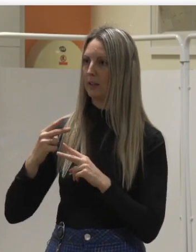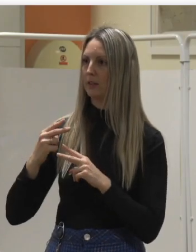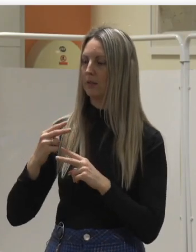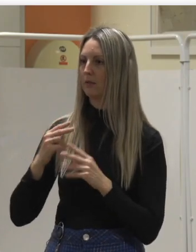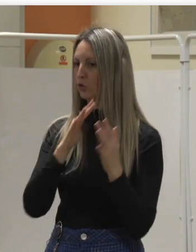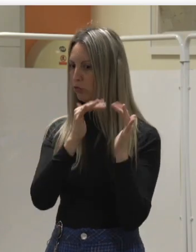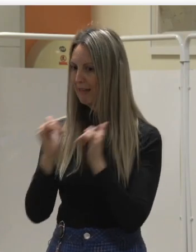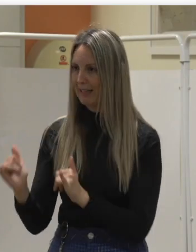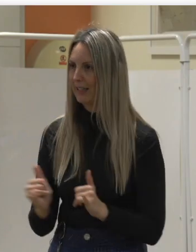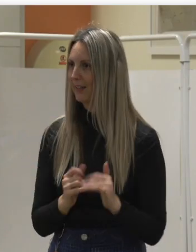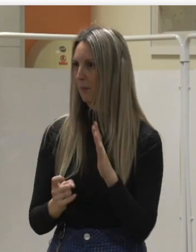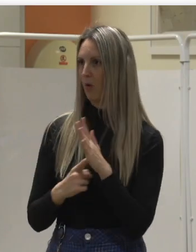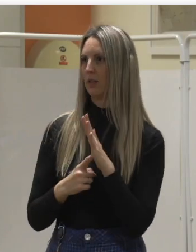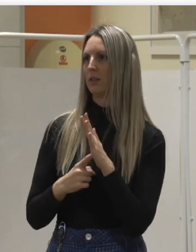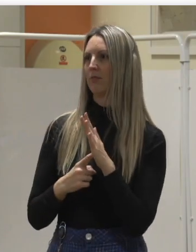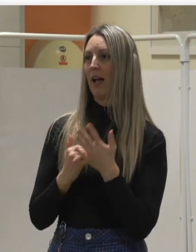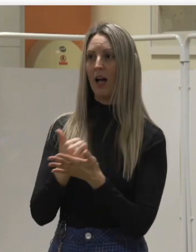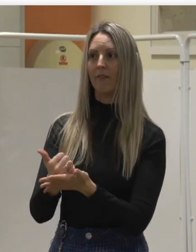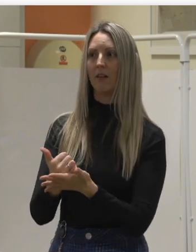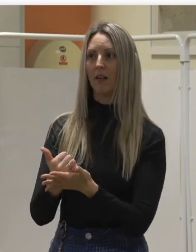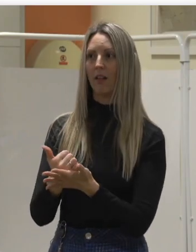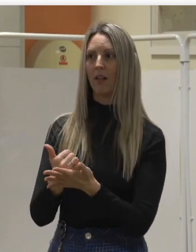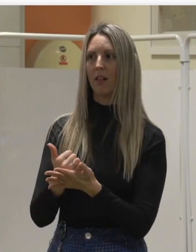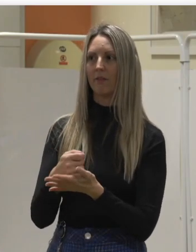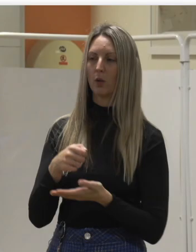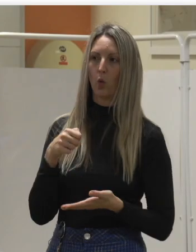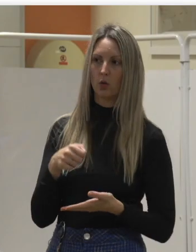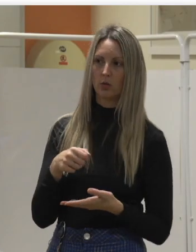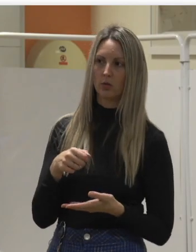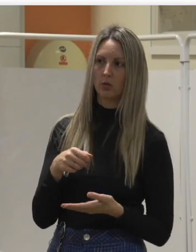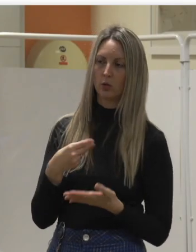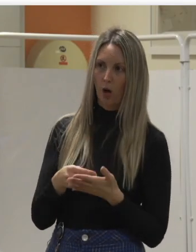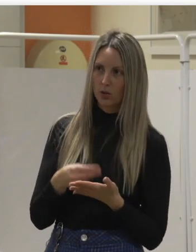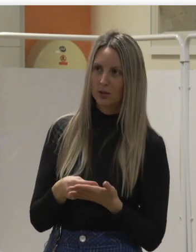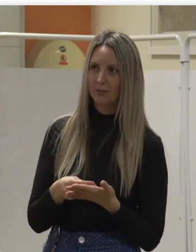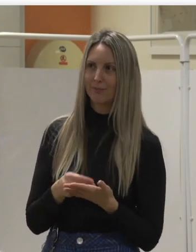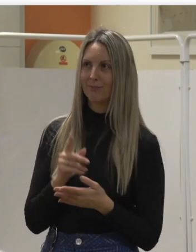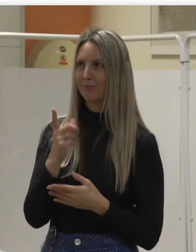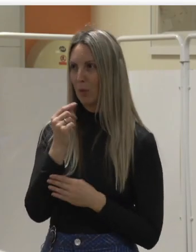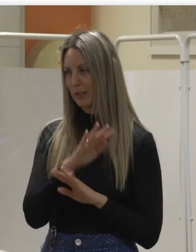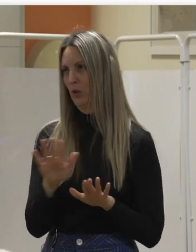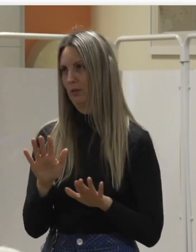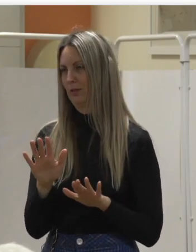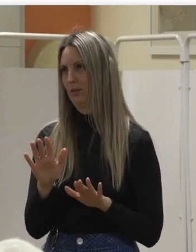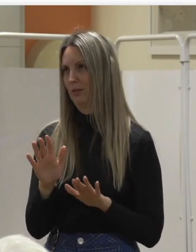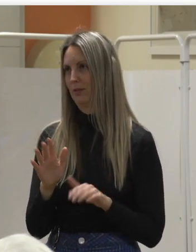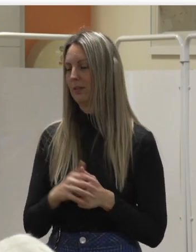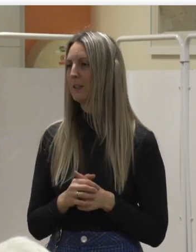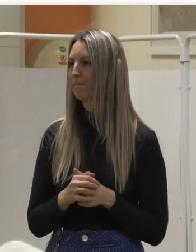conditions and will not be helpful in the public health perspective. So that's my answer to the first one.